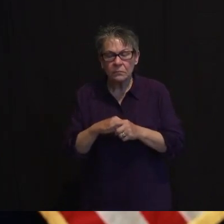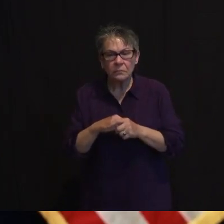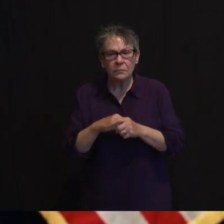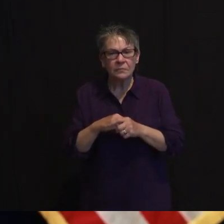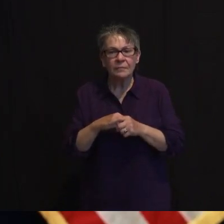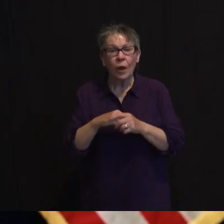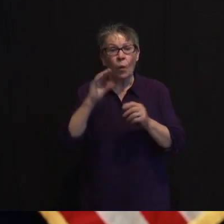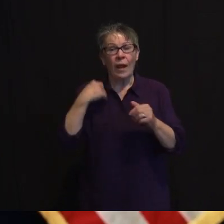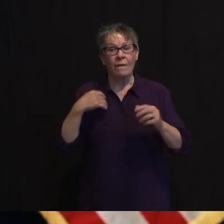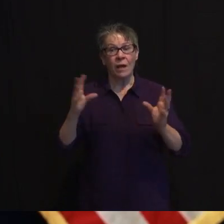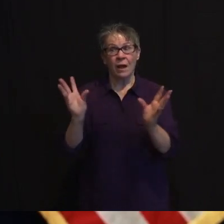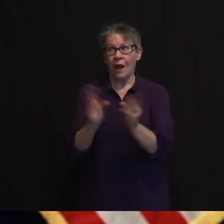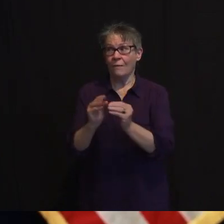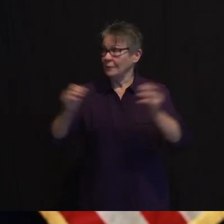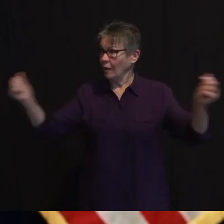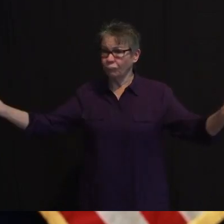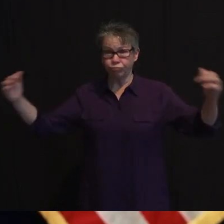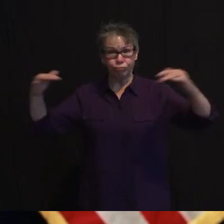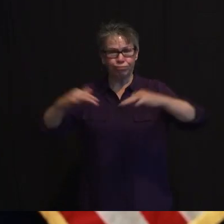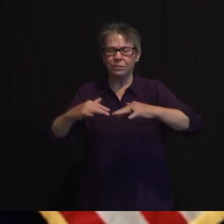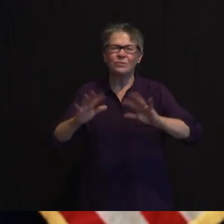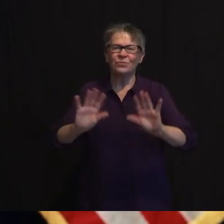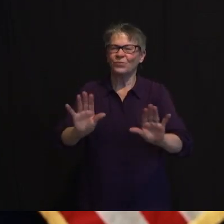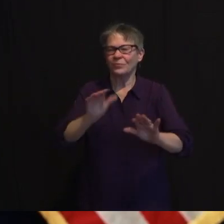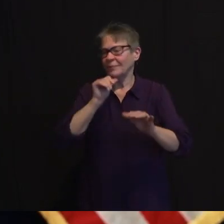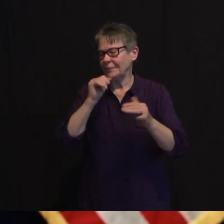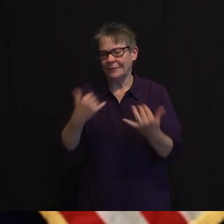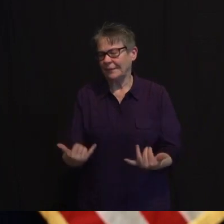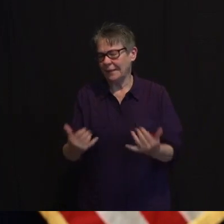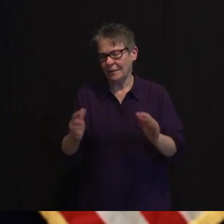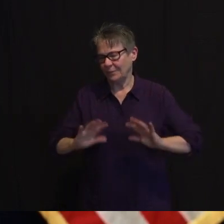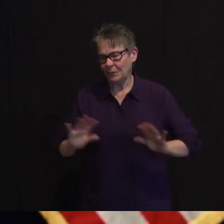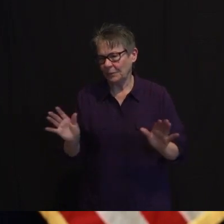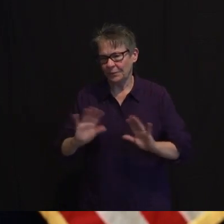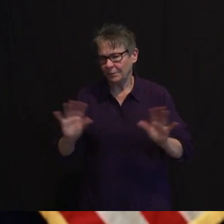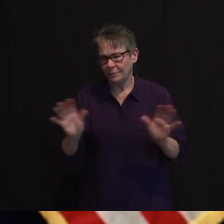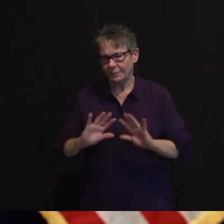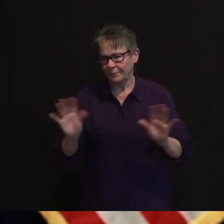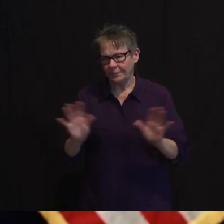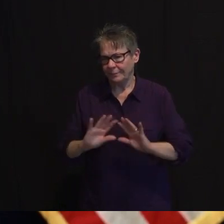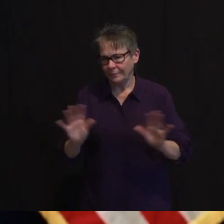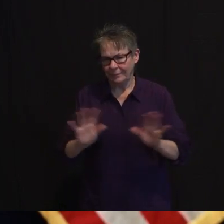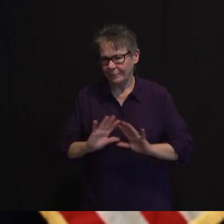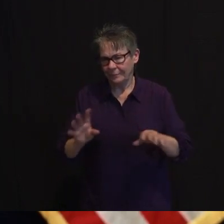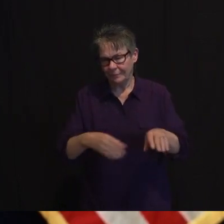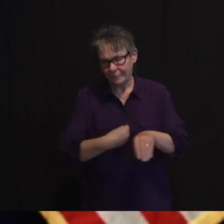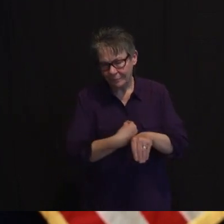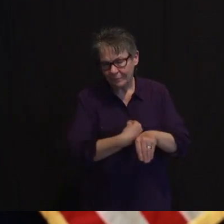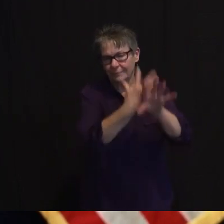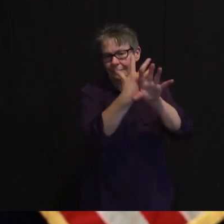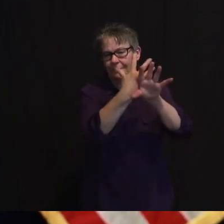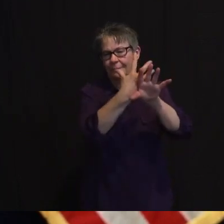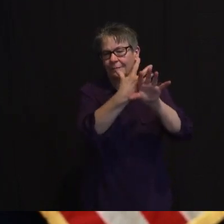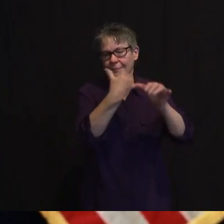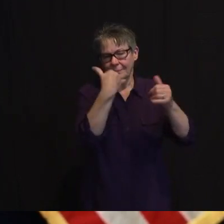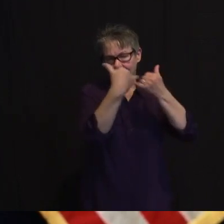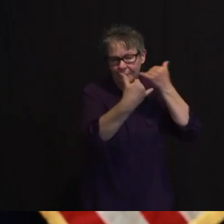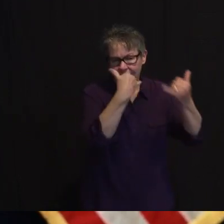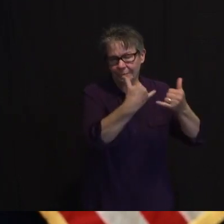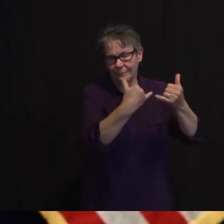are rare in person. So I would think that is the case. And I think, Dave, there's going to be, and Judy and Ed should opine on